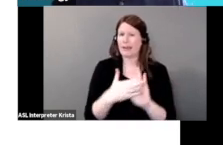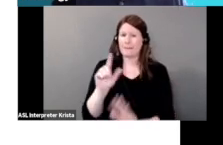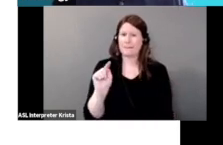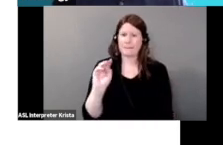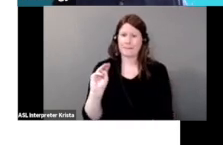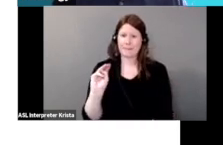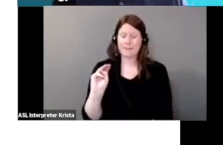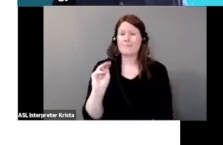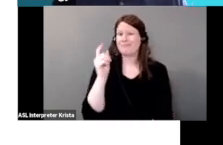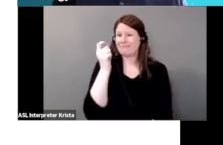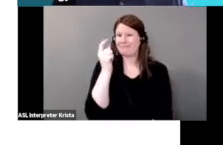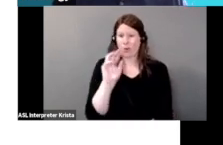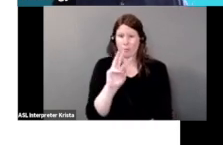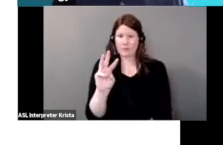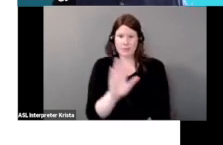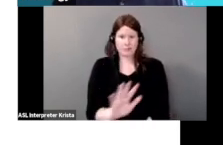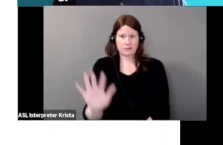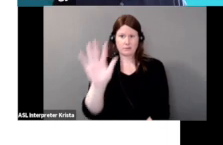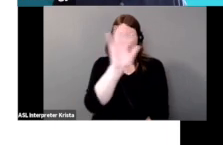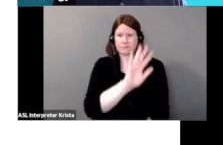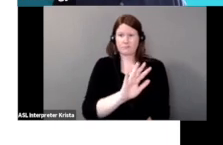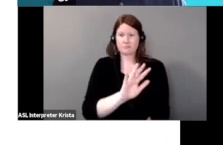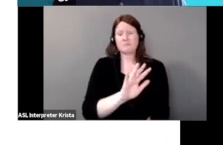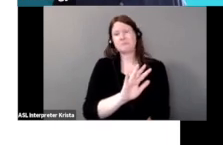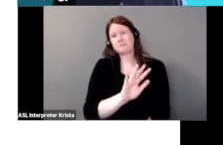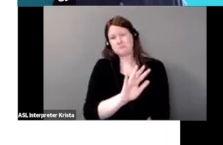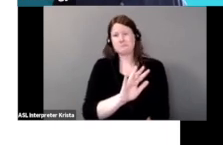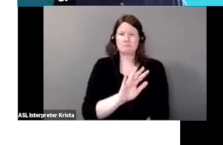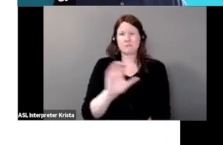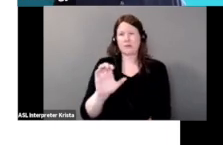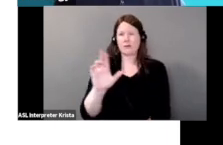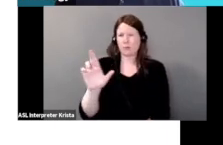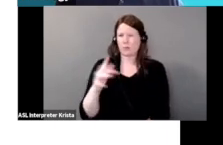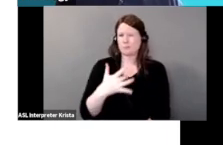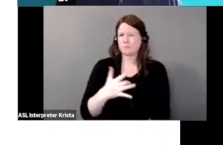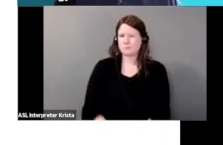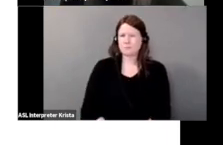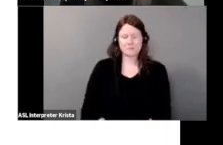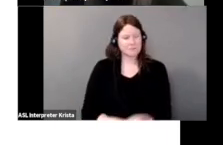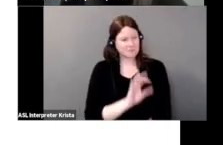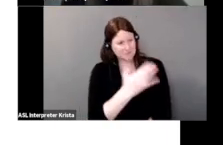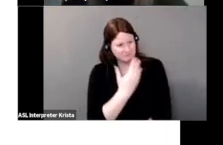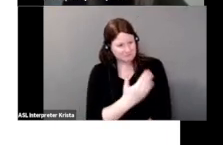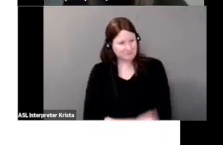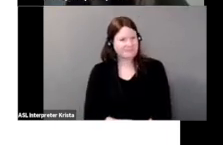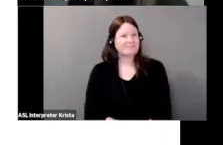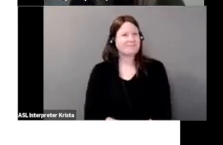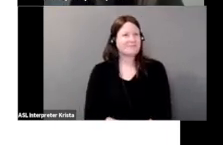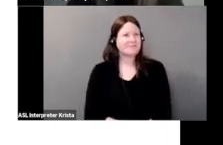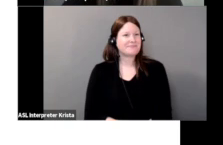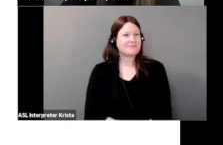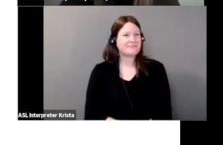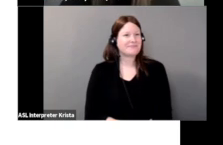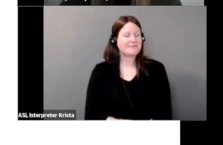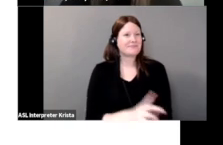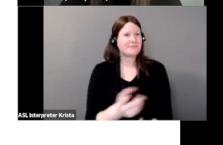actual website itself would likely fall under copyright. Great, thank you. Circling back to the question